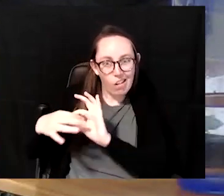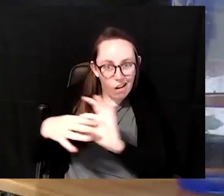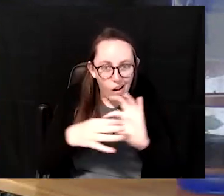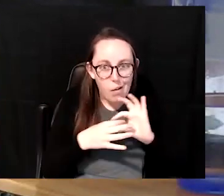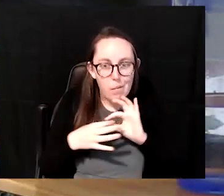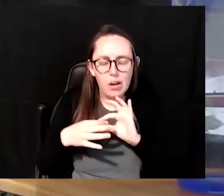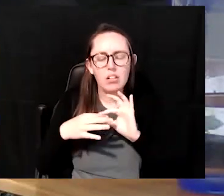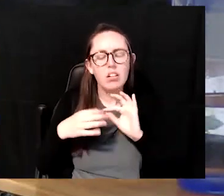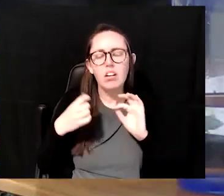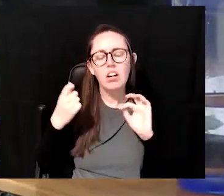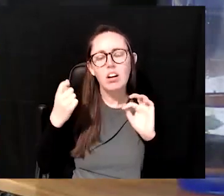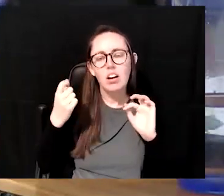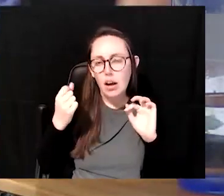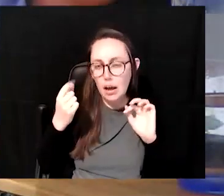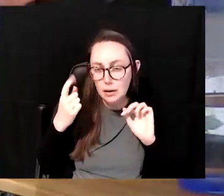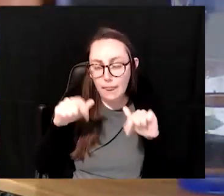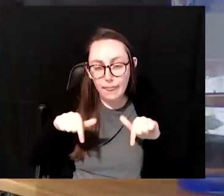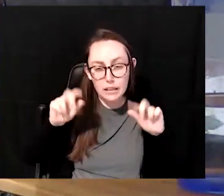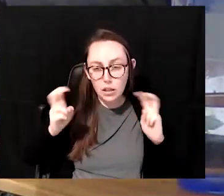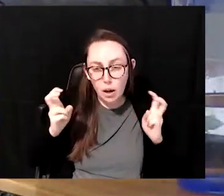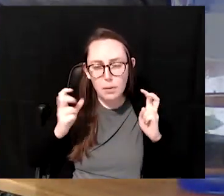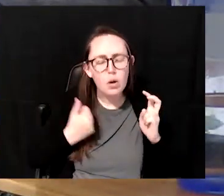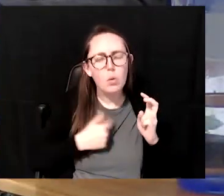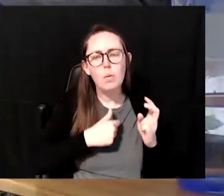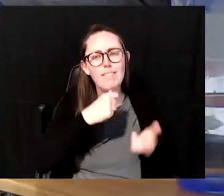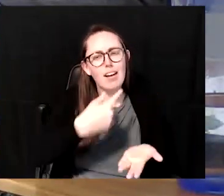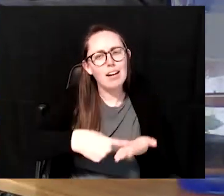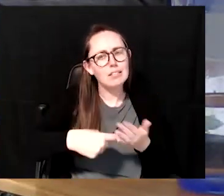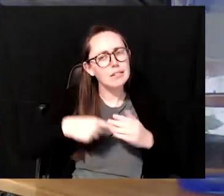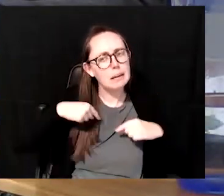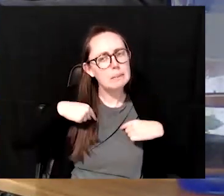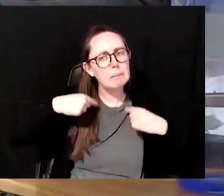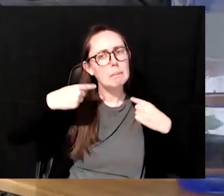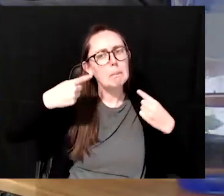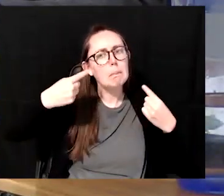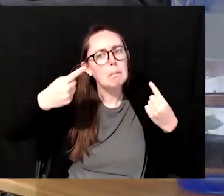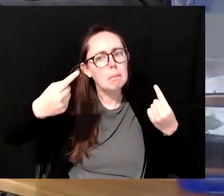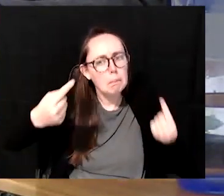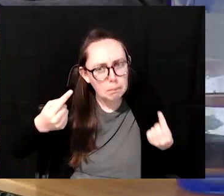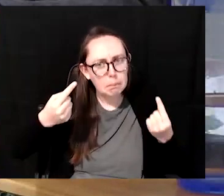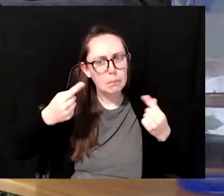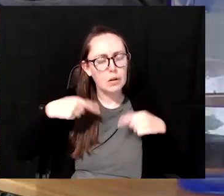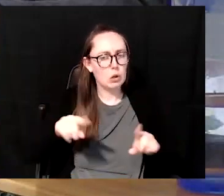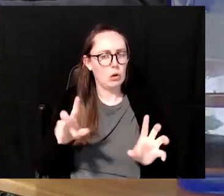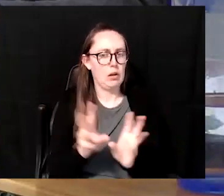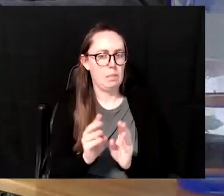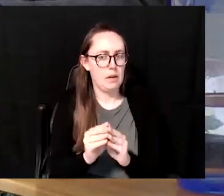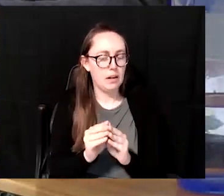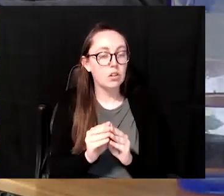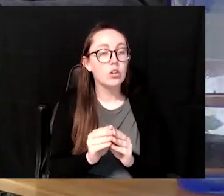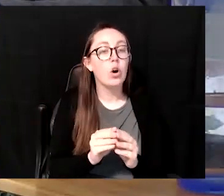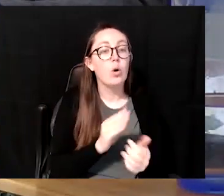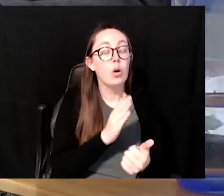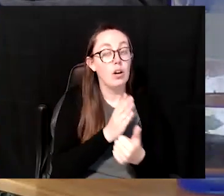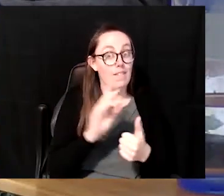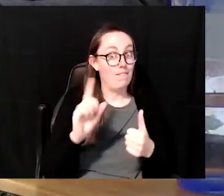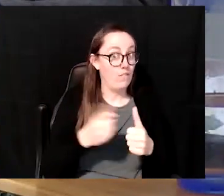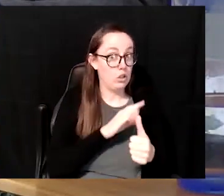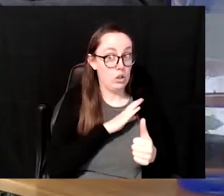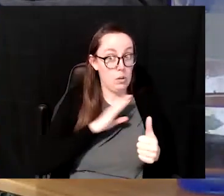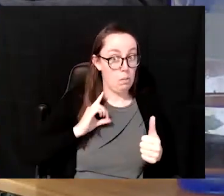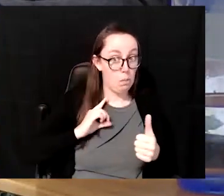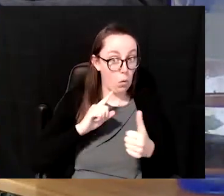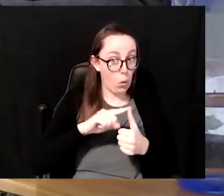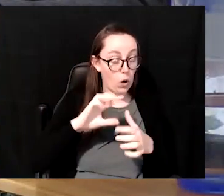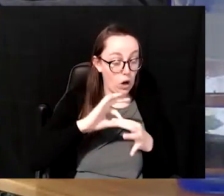uh here's sort of where people are at and then I'd love to hear from members of the community to hear their perspective and then as far as